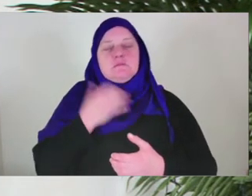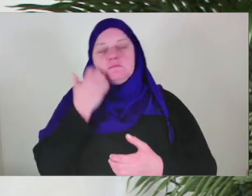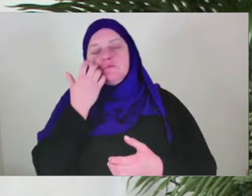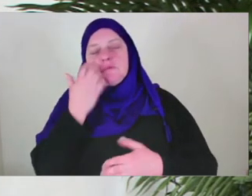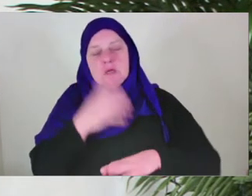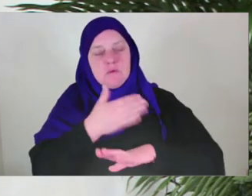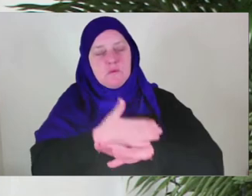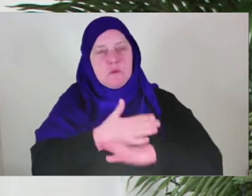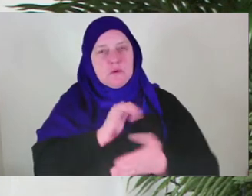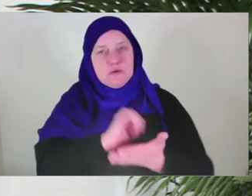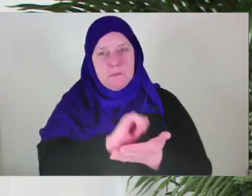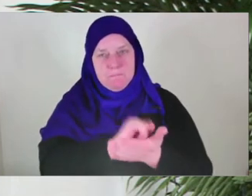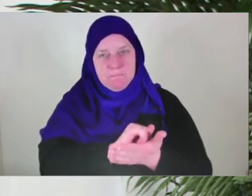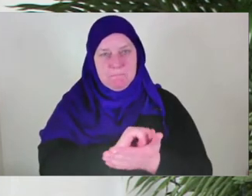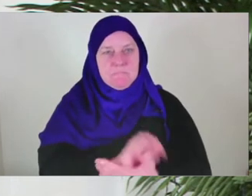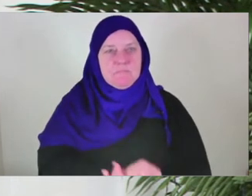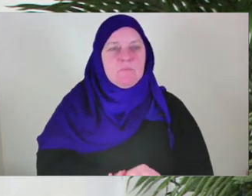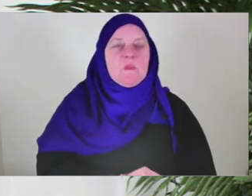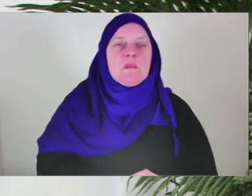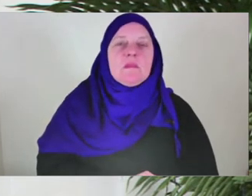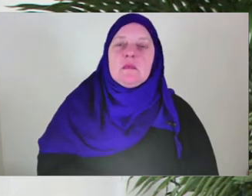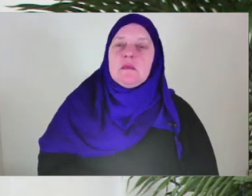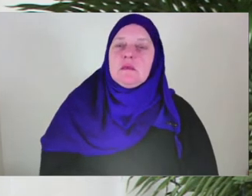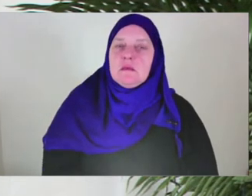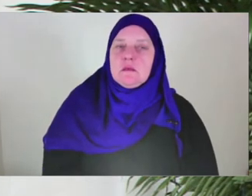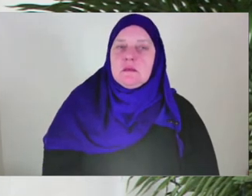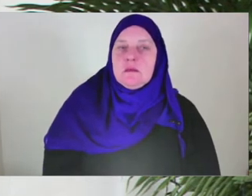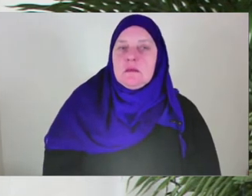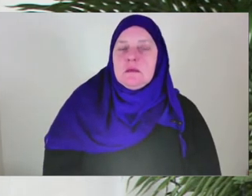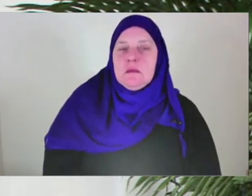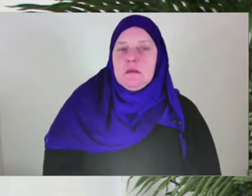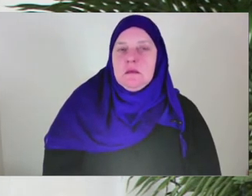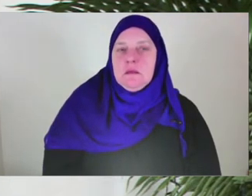Sheikh Mansour, if I can post this question to you,